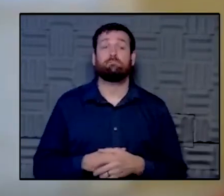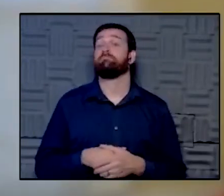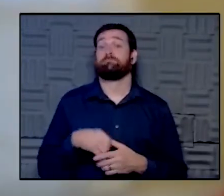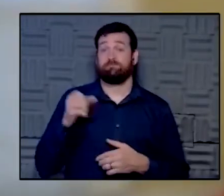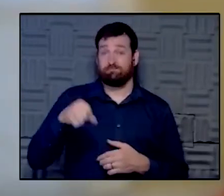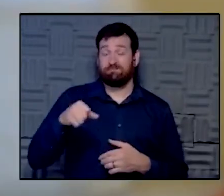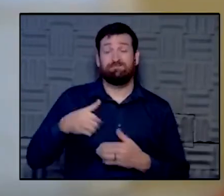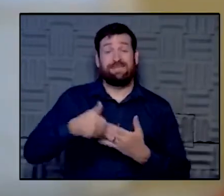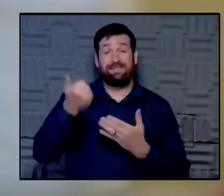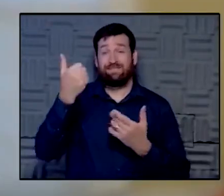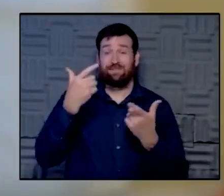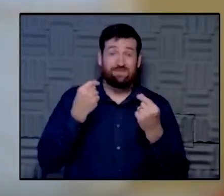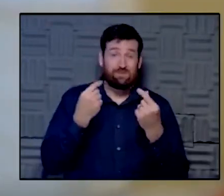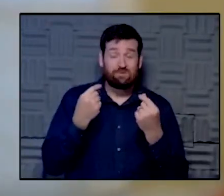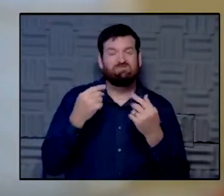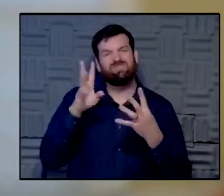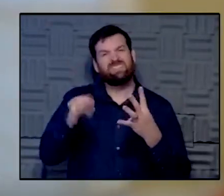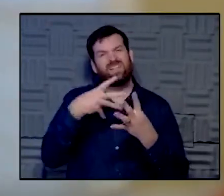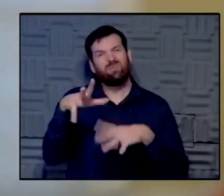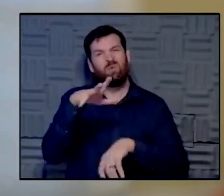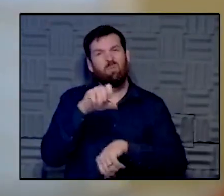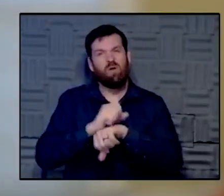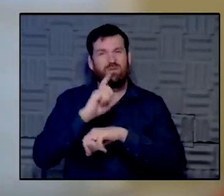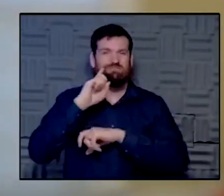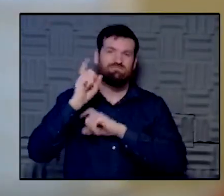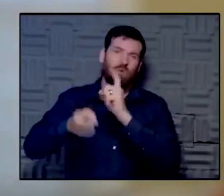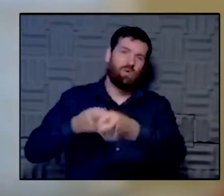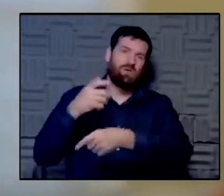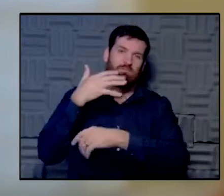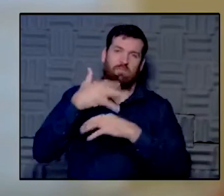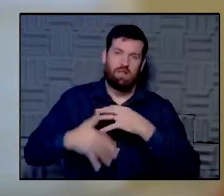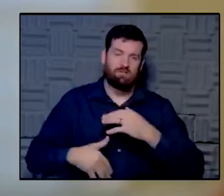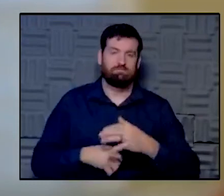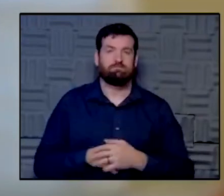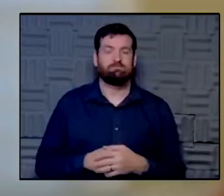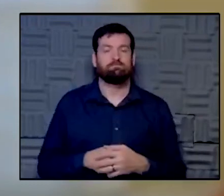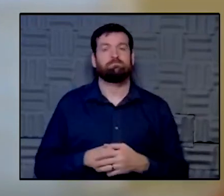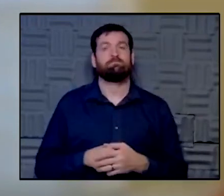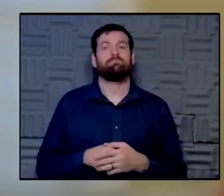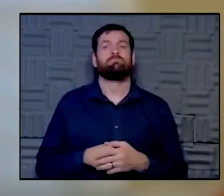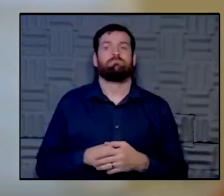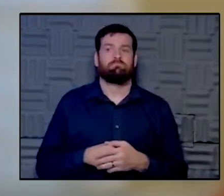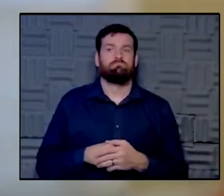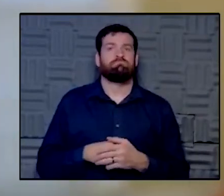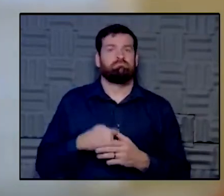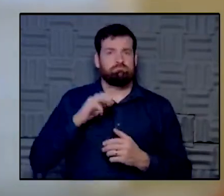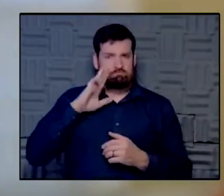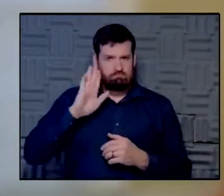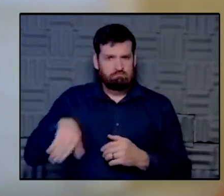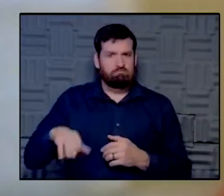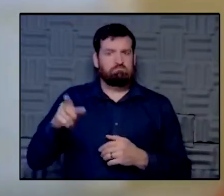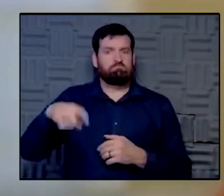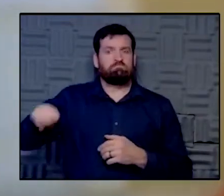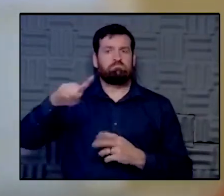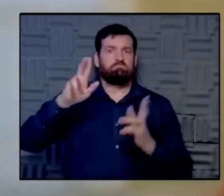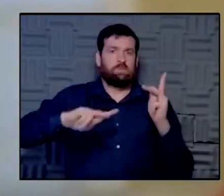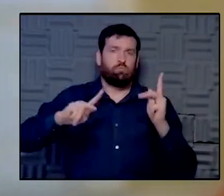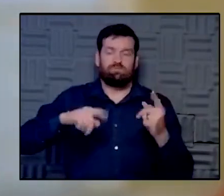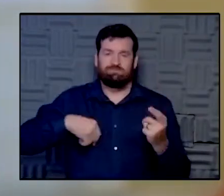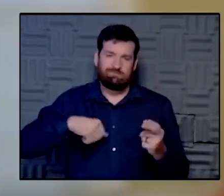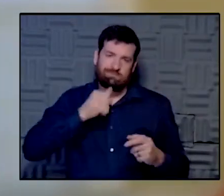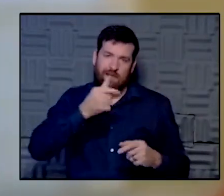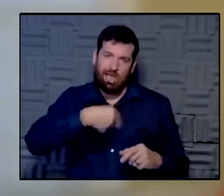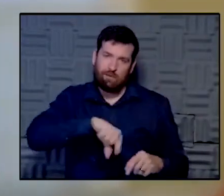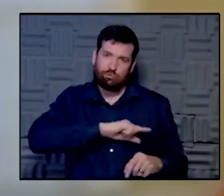Yeah, the easiest way you can help is to schedule an appointment to donate blood. I know that there's a population of people out there who might not be eligible to donate